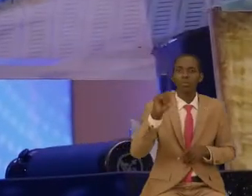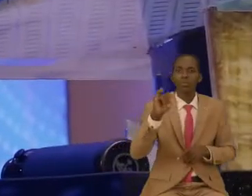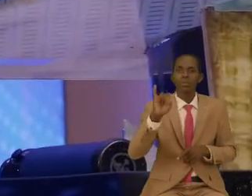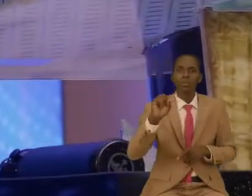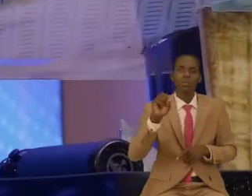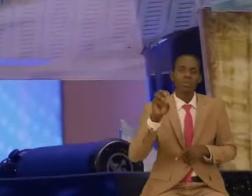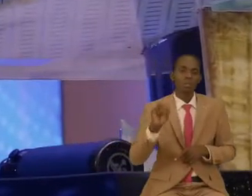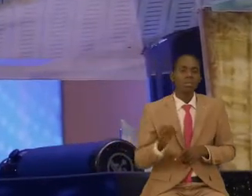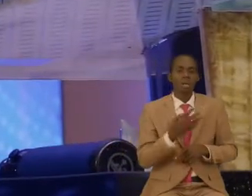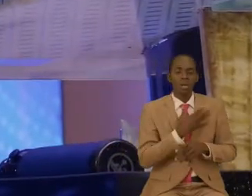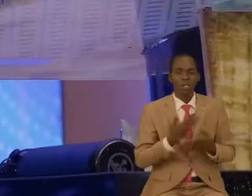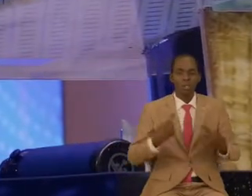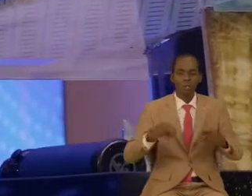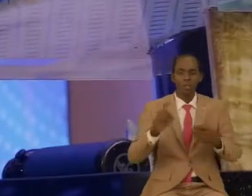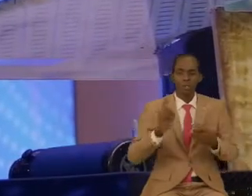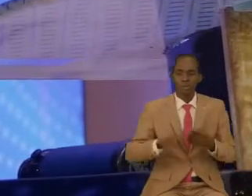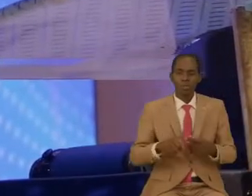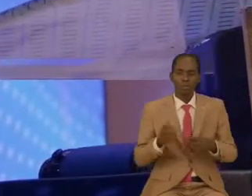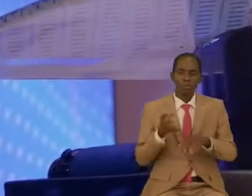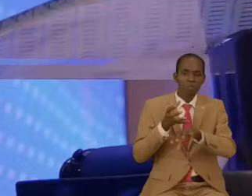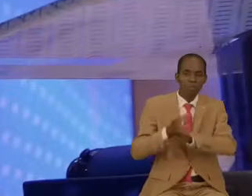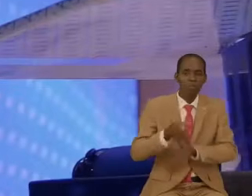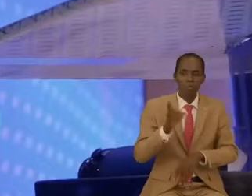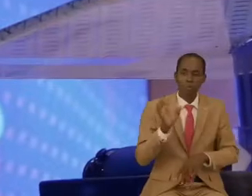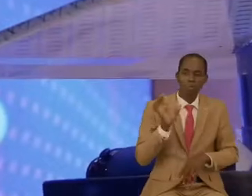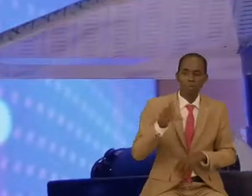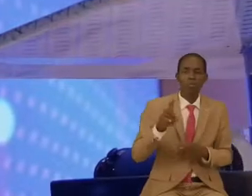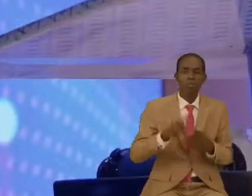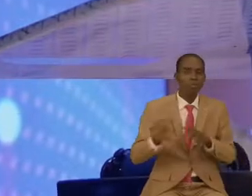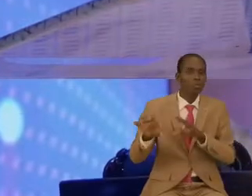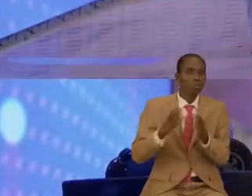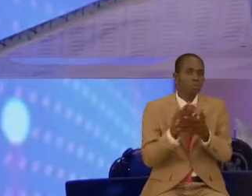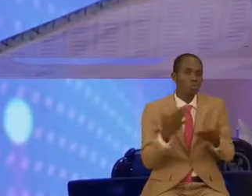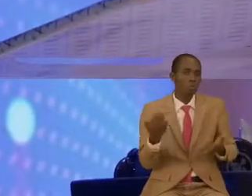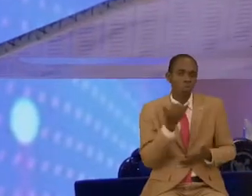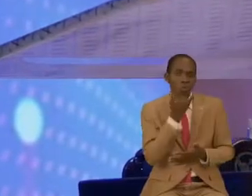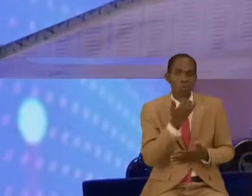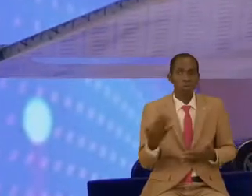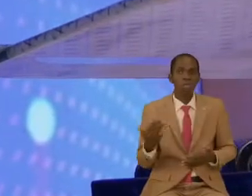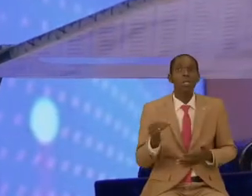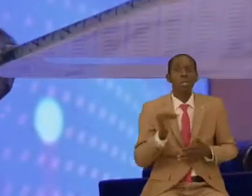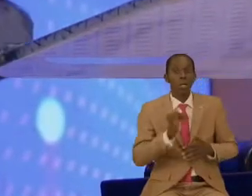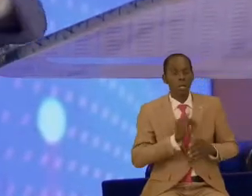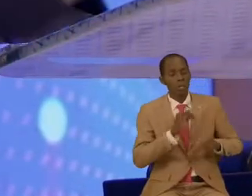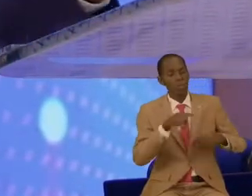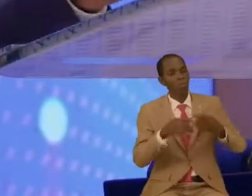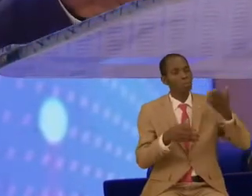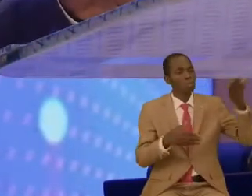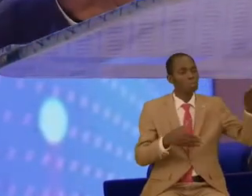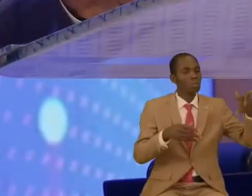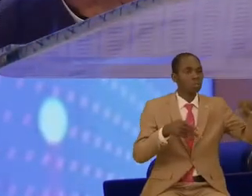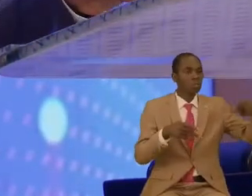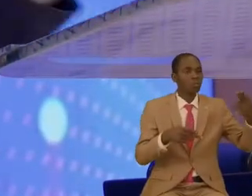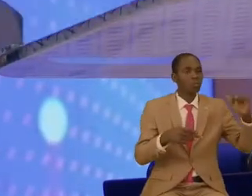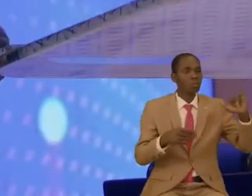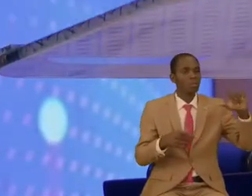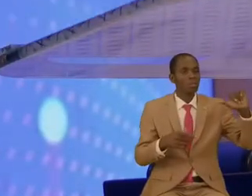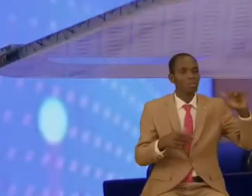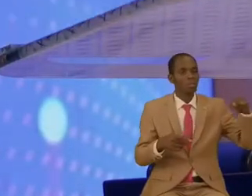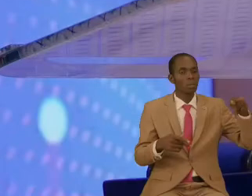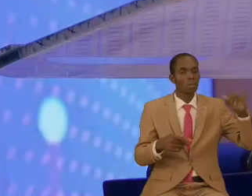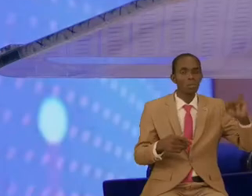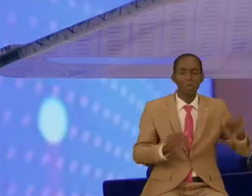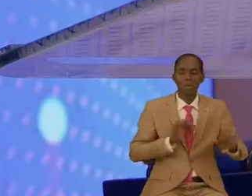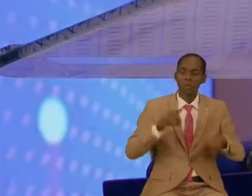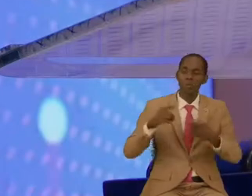and constrain you to be circumcised, I know I'm busy. I go here to Philippi. I go here to the Corinthians. I